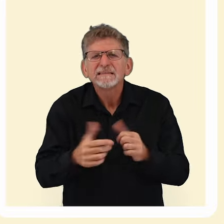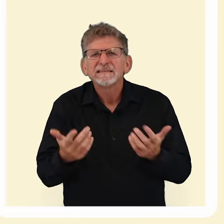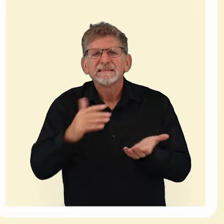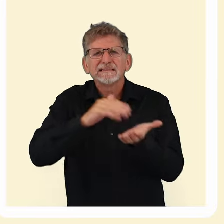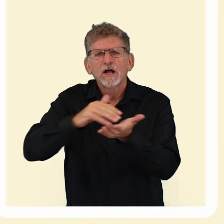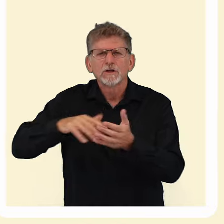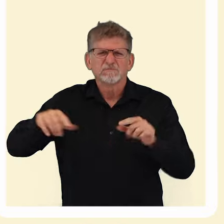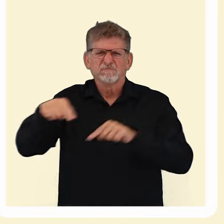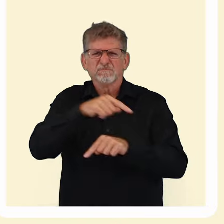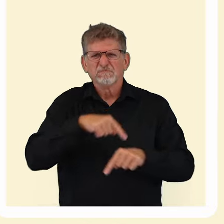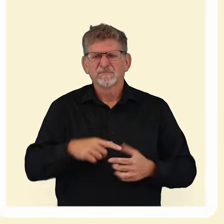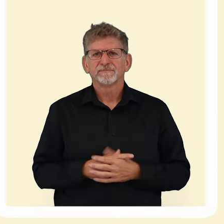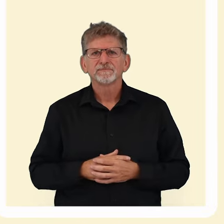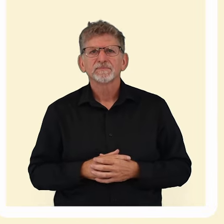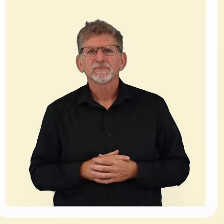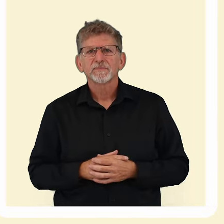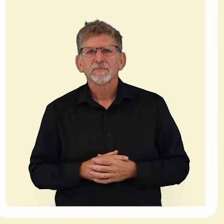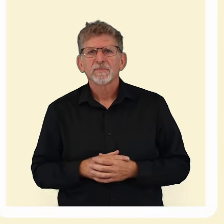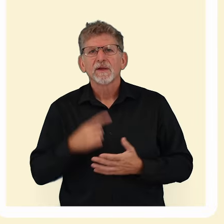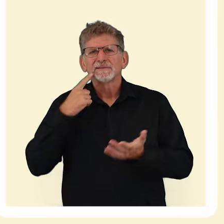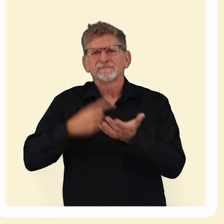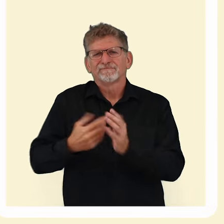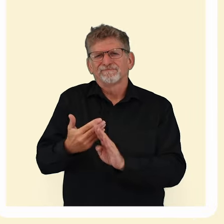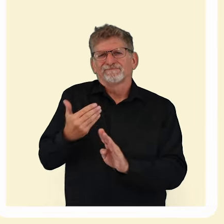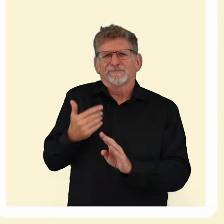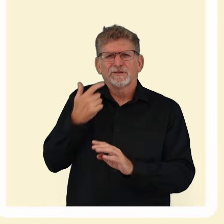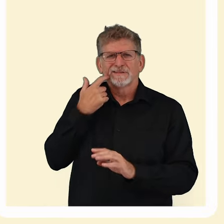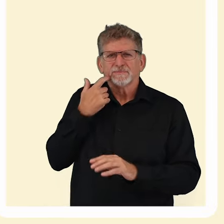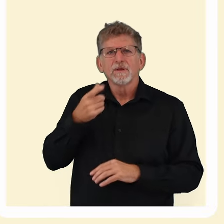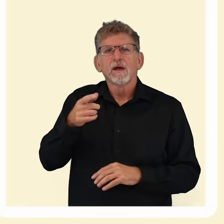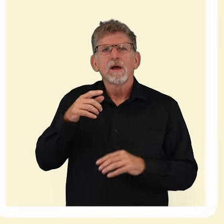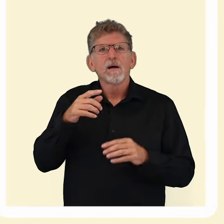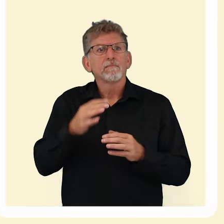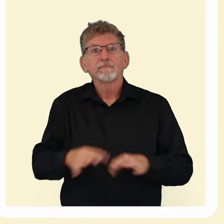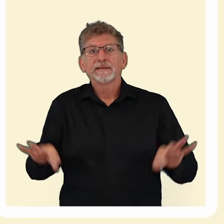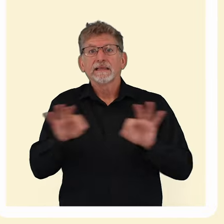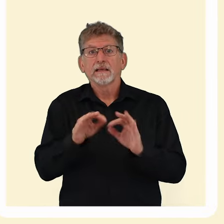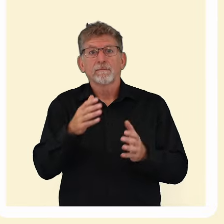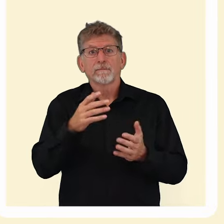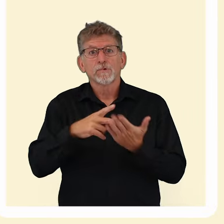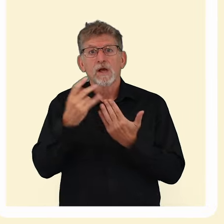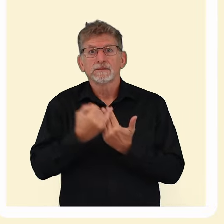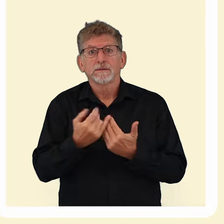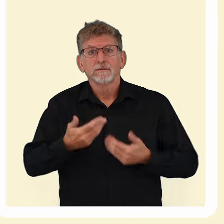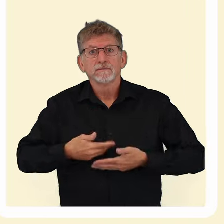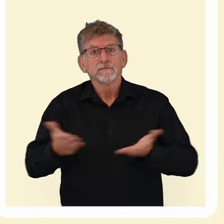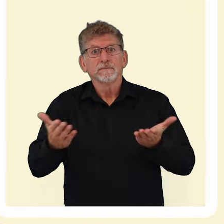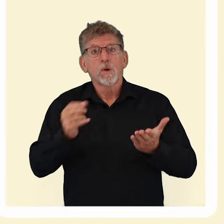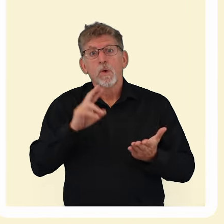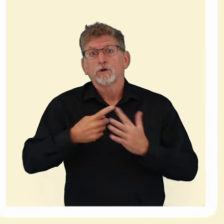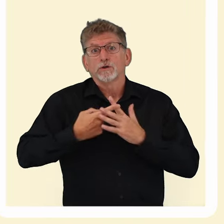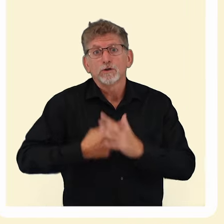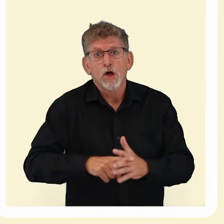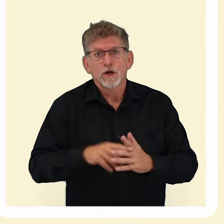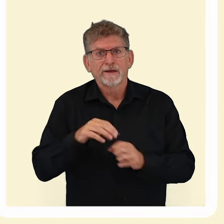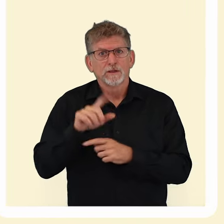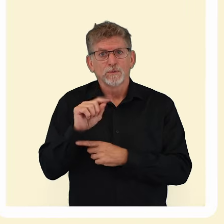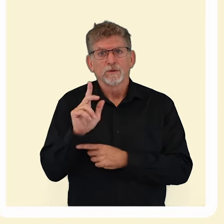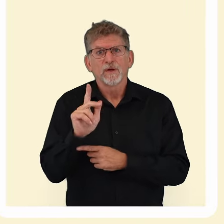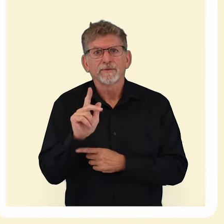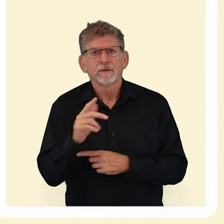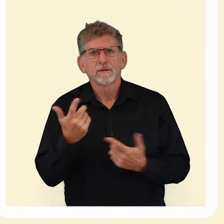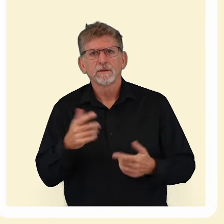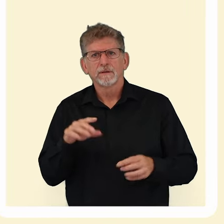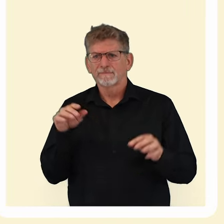earlier with Françoise, what the key projects that we delivered or started to deliver in 2023 were key for modernization of Via